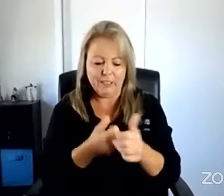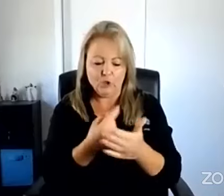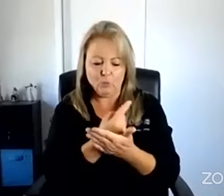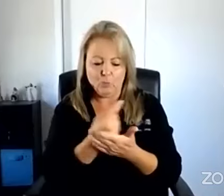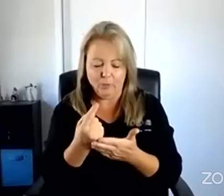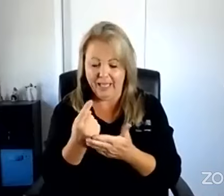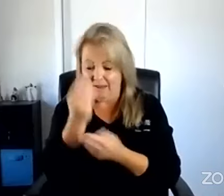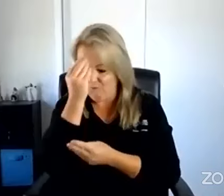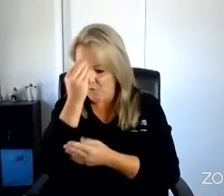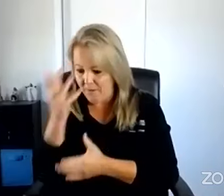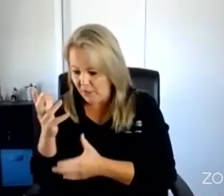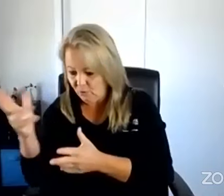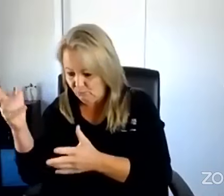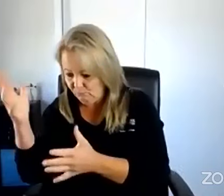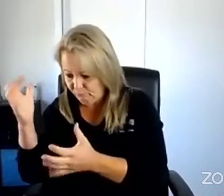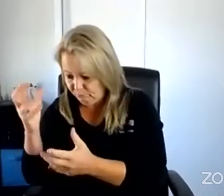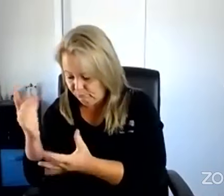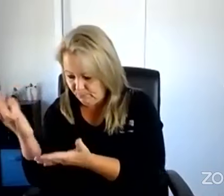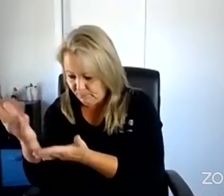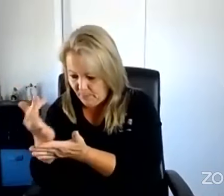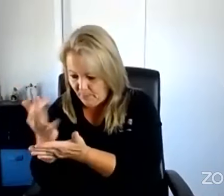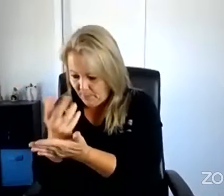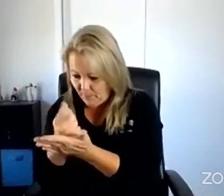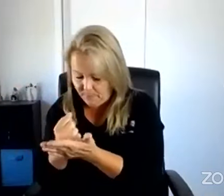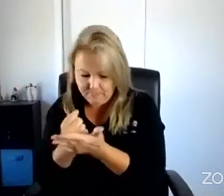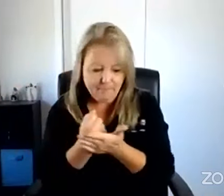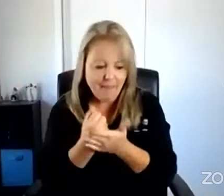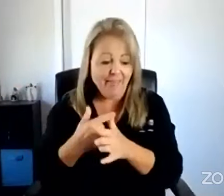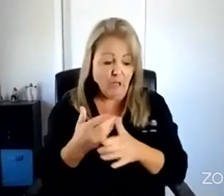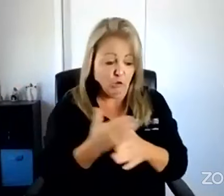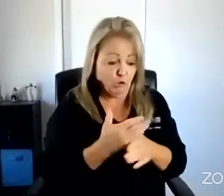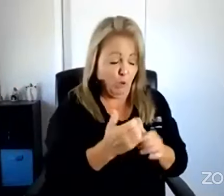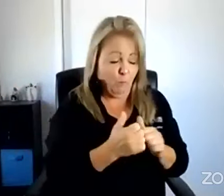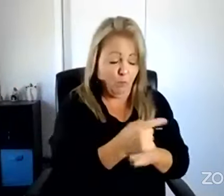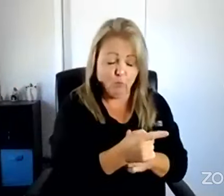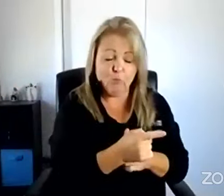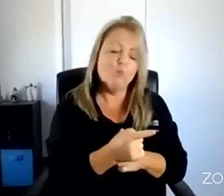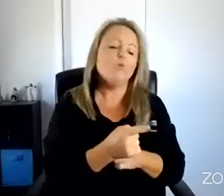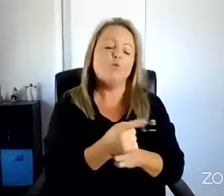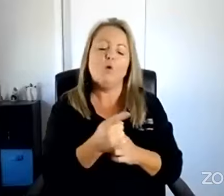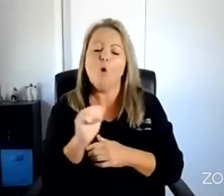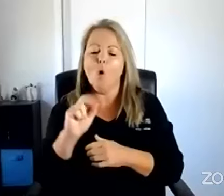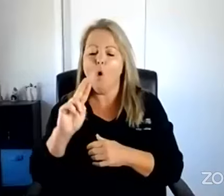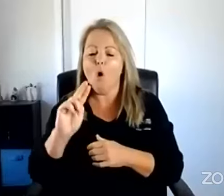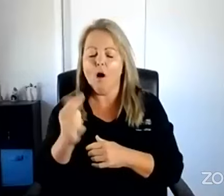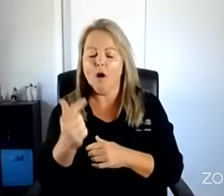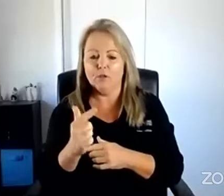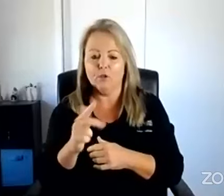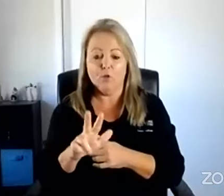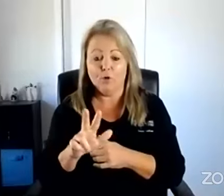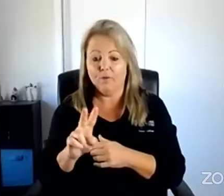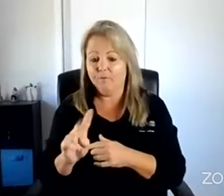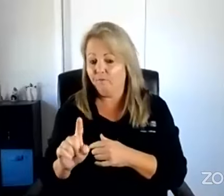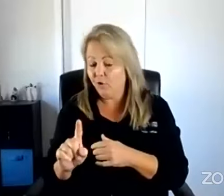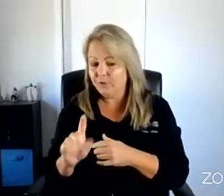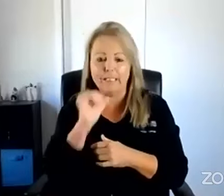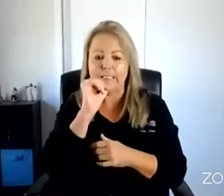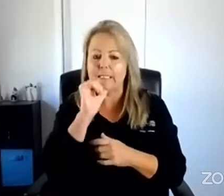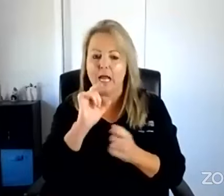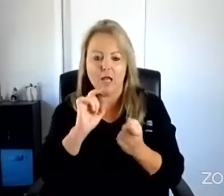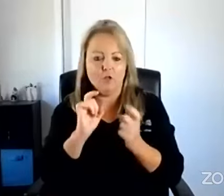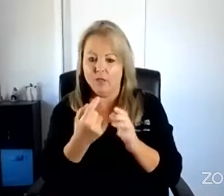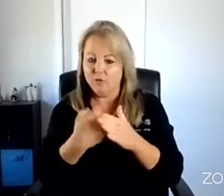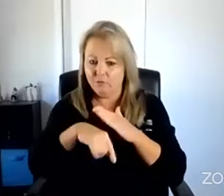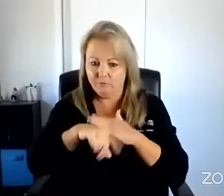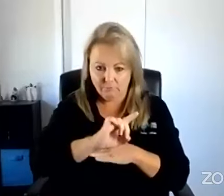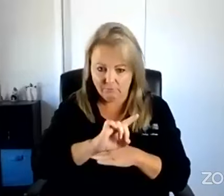pulled to the time that we share it with you. So moving forward, starting the week of August 31st, so not changing for next week,